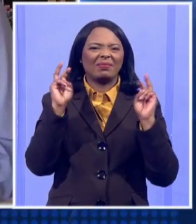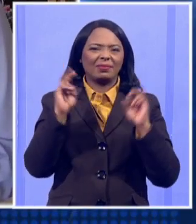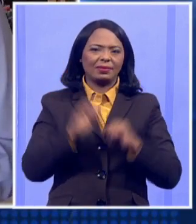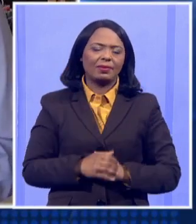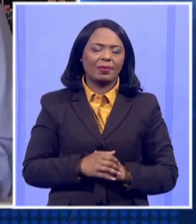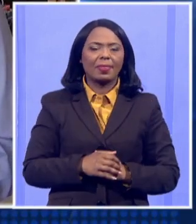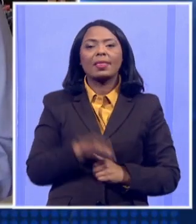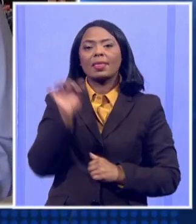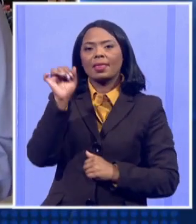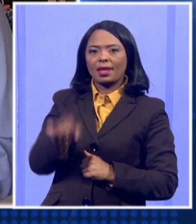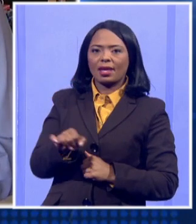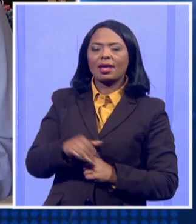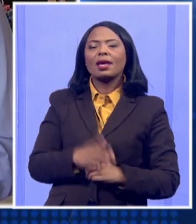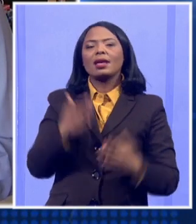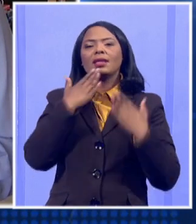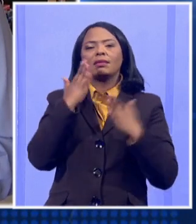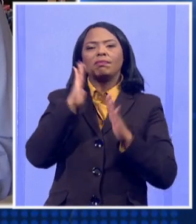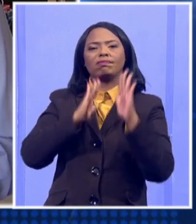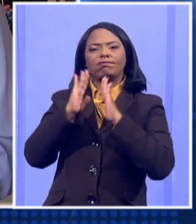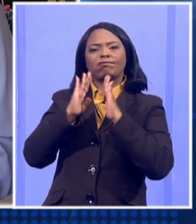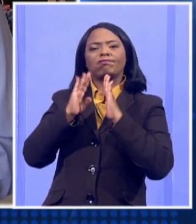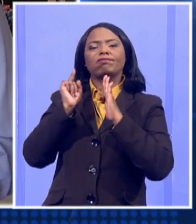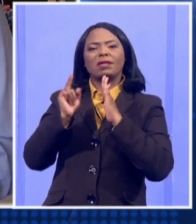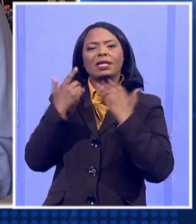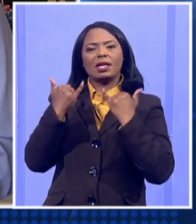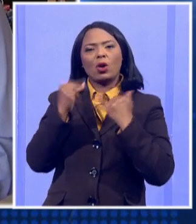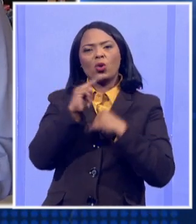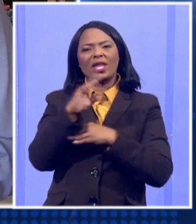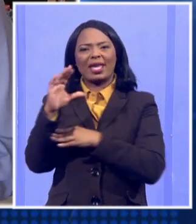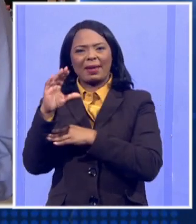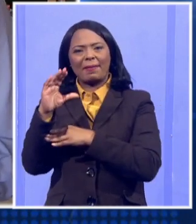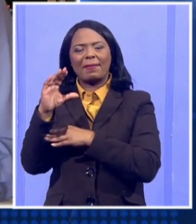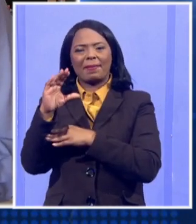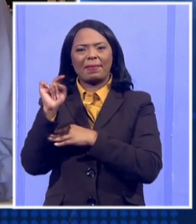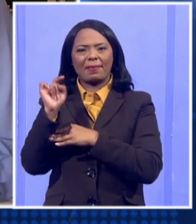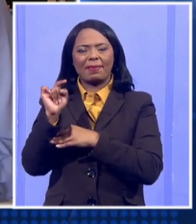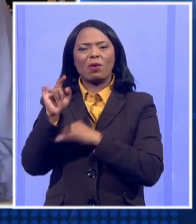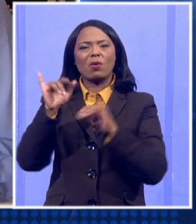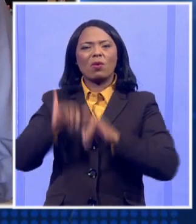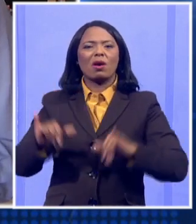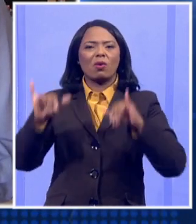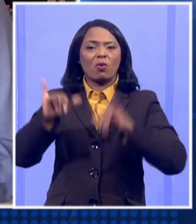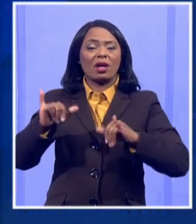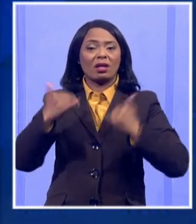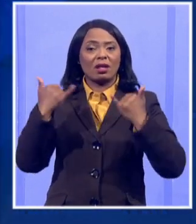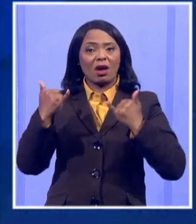for bringing us the picture in the Northern Cape as we await that budget by the Finance Minister.